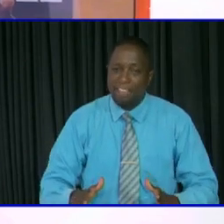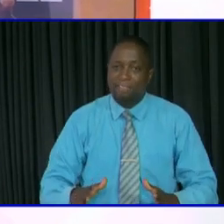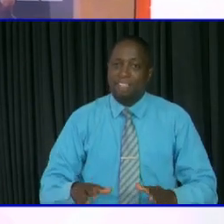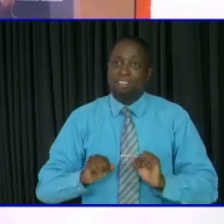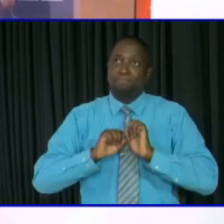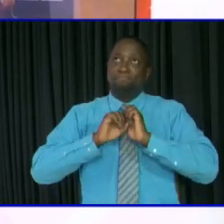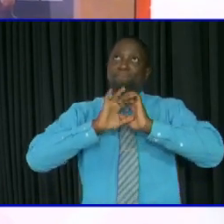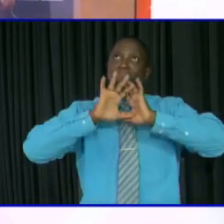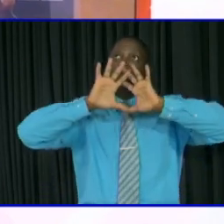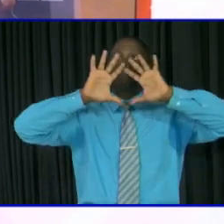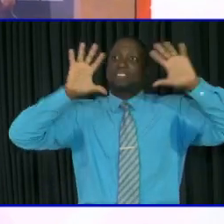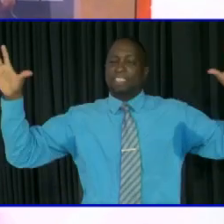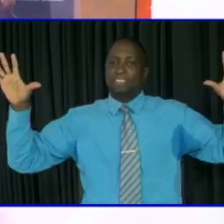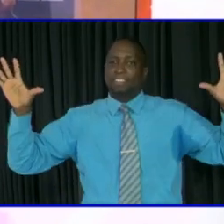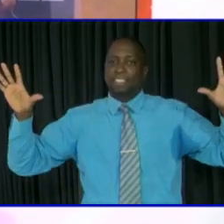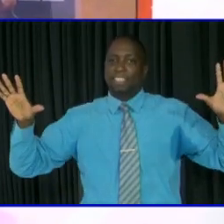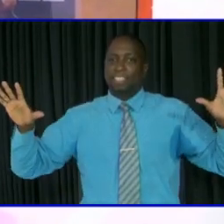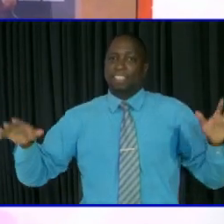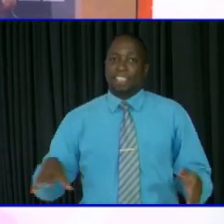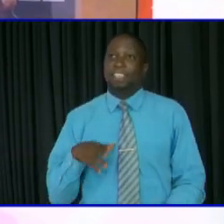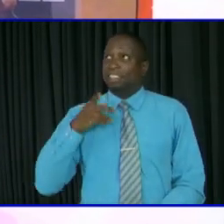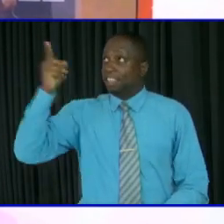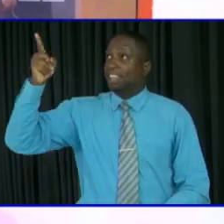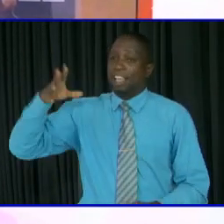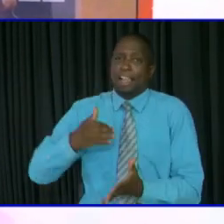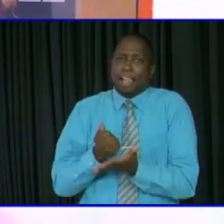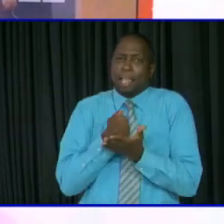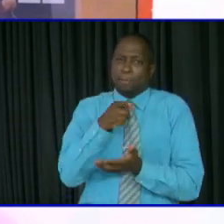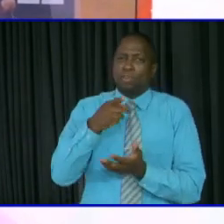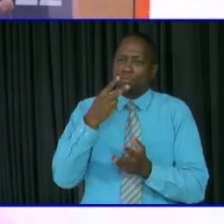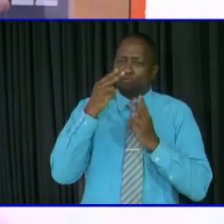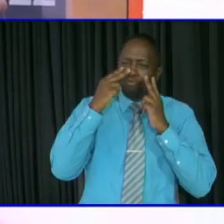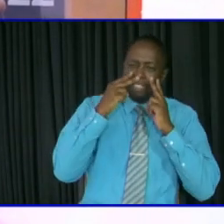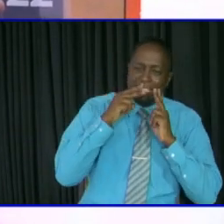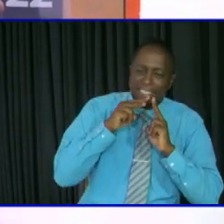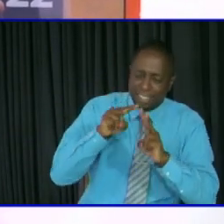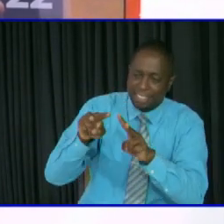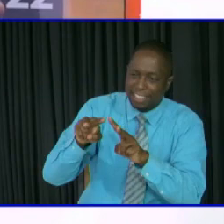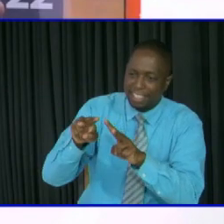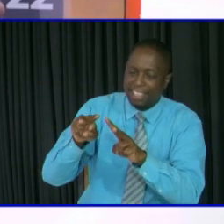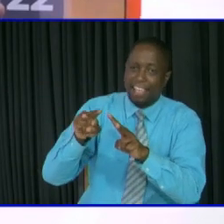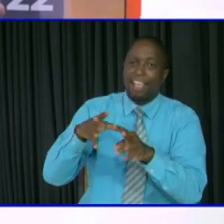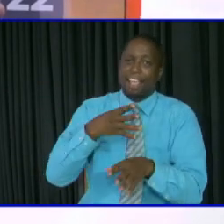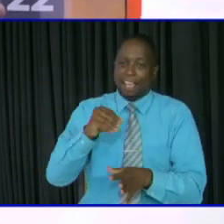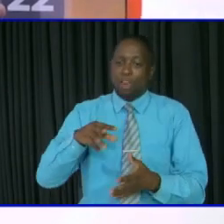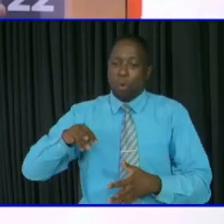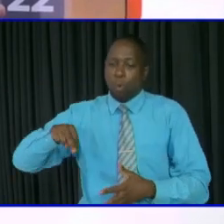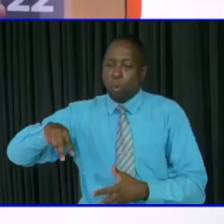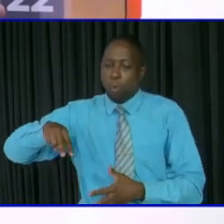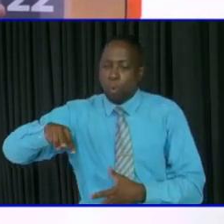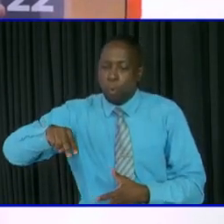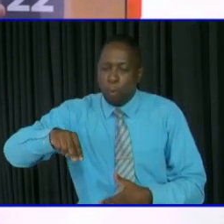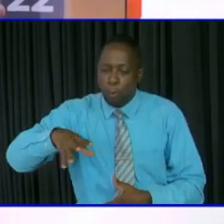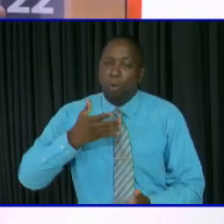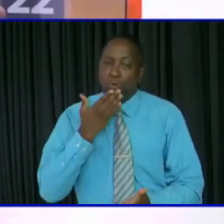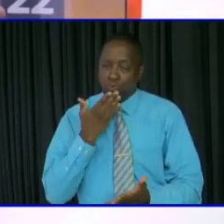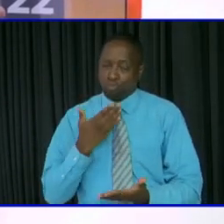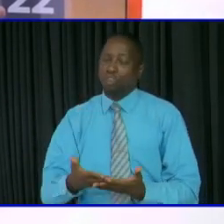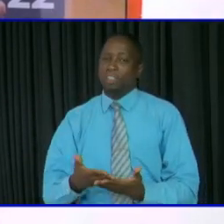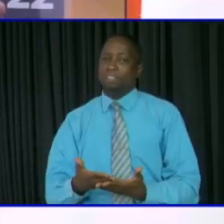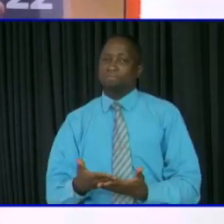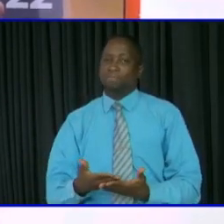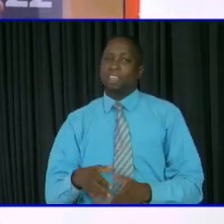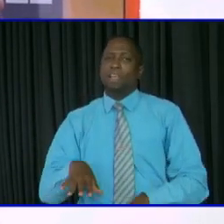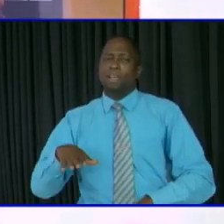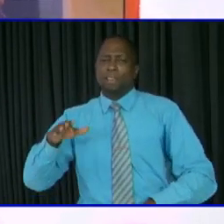situation. He can help you to see where to move and to put your next foot. But while this is the case, note that